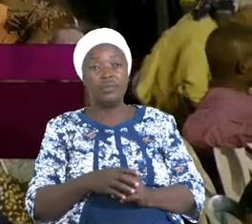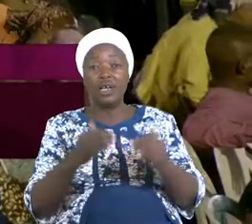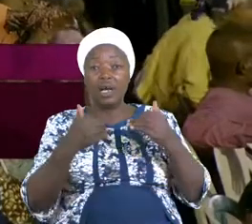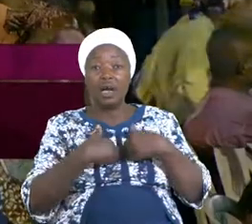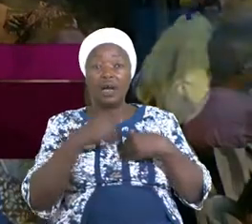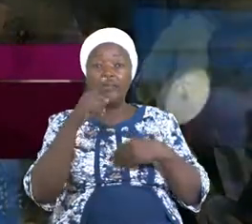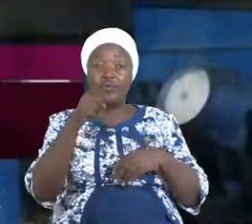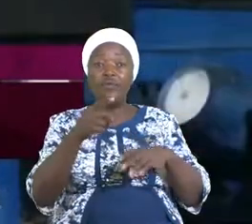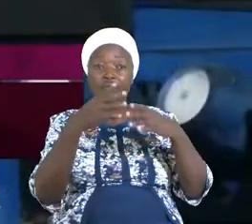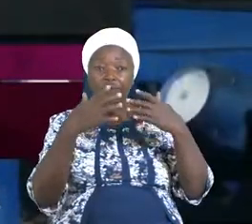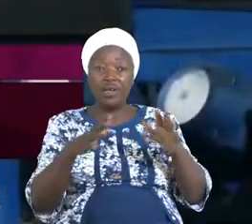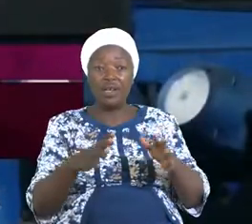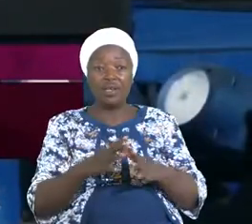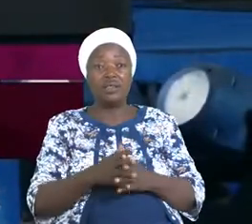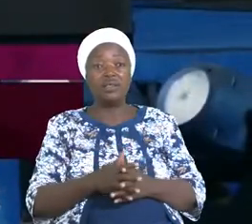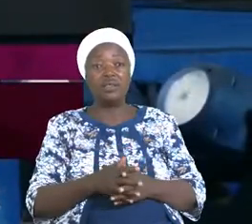God bless you.